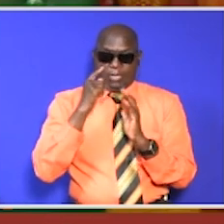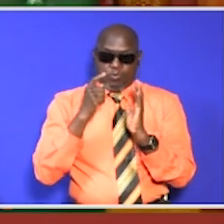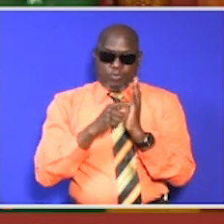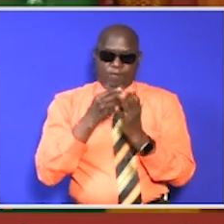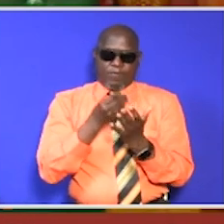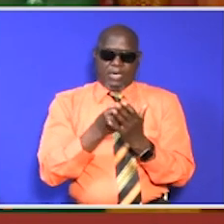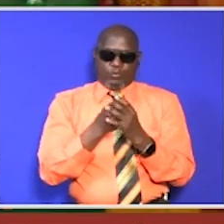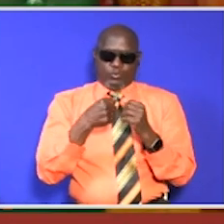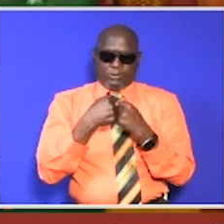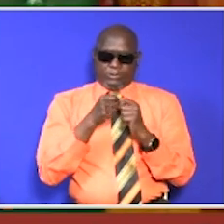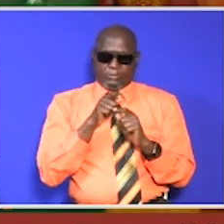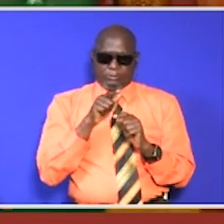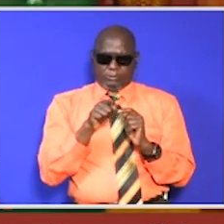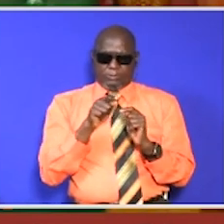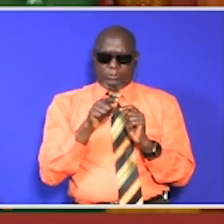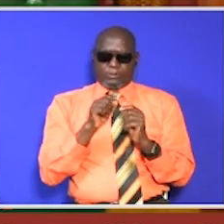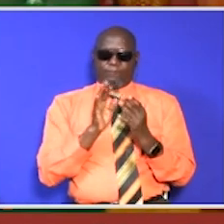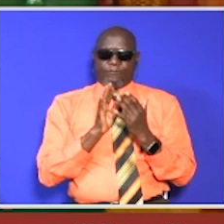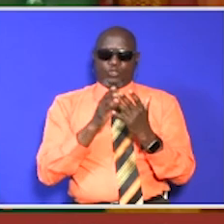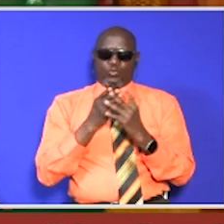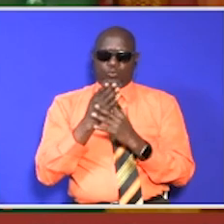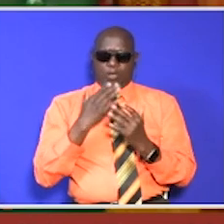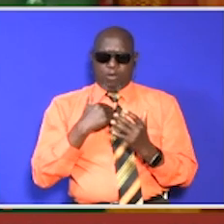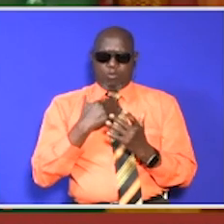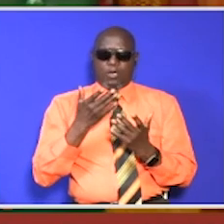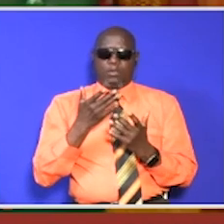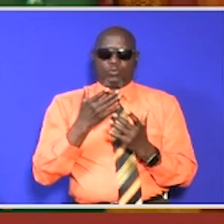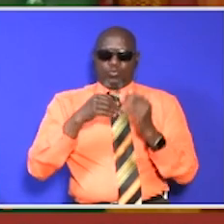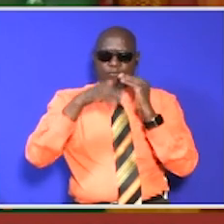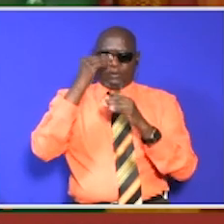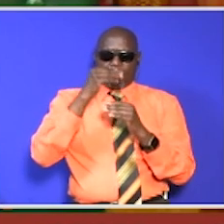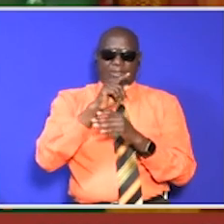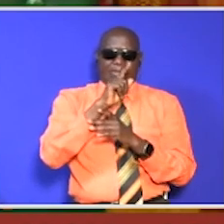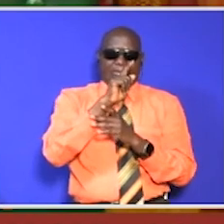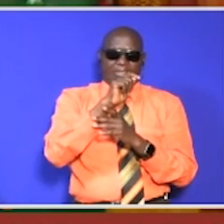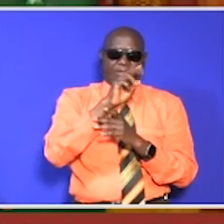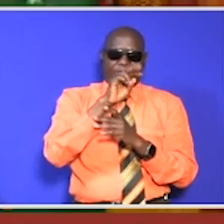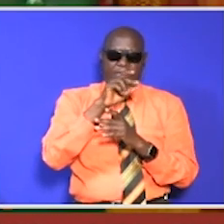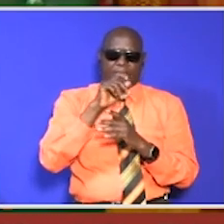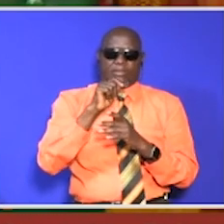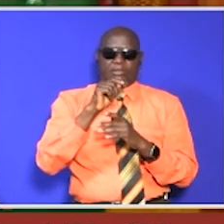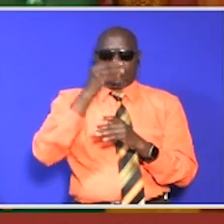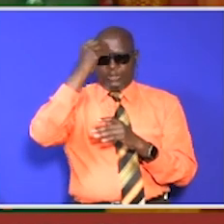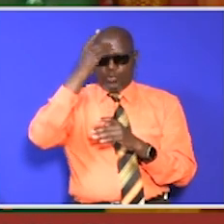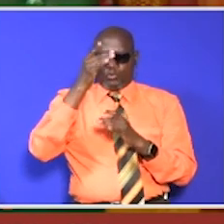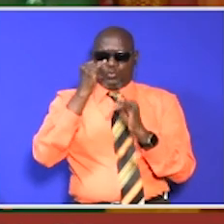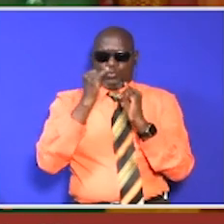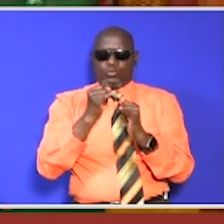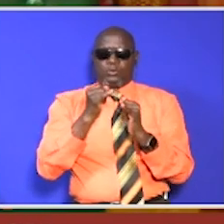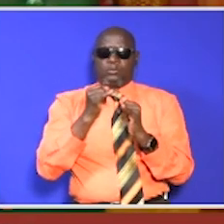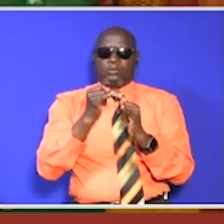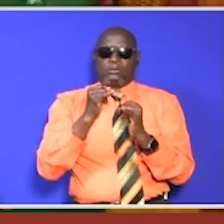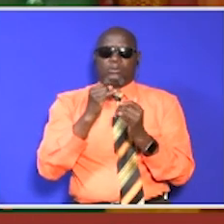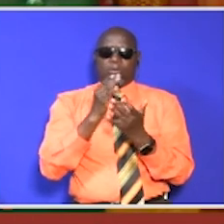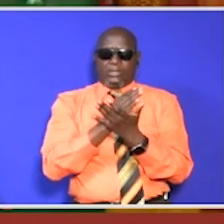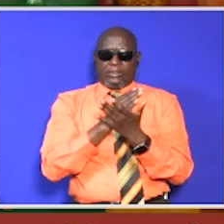financial challenges faced by our universities and TVETs, we introduced a new student-centered higher education funding